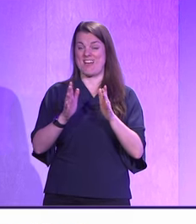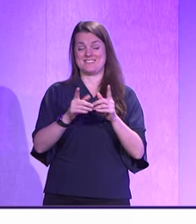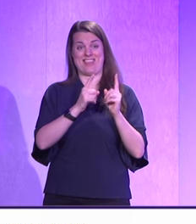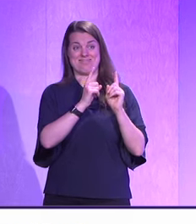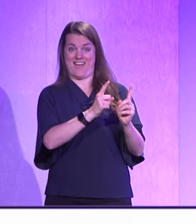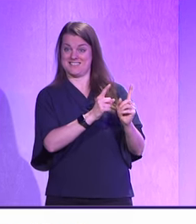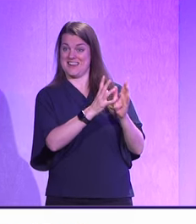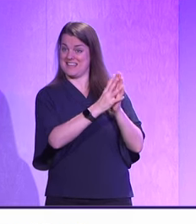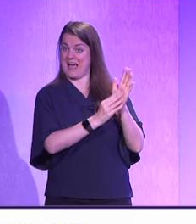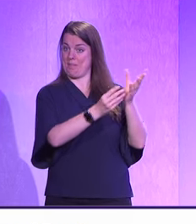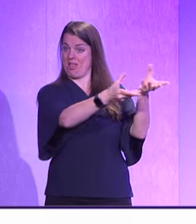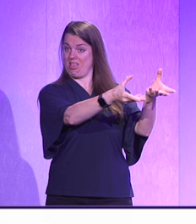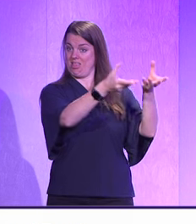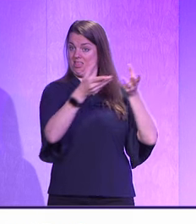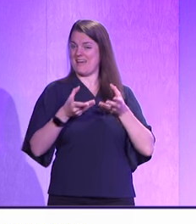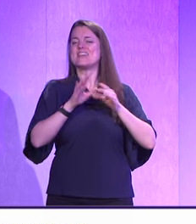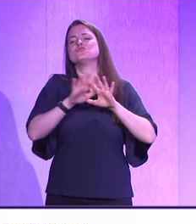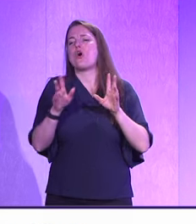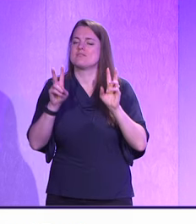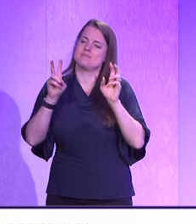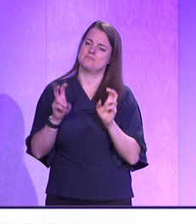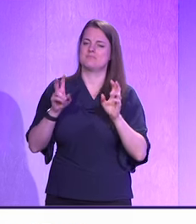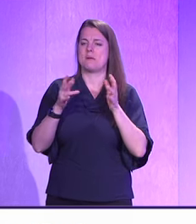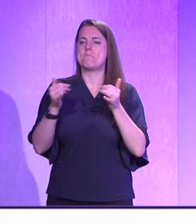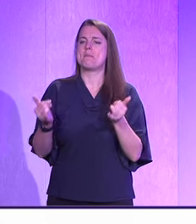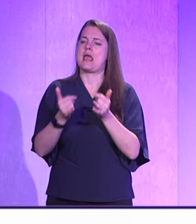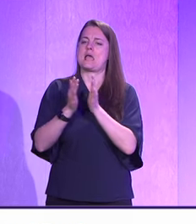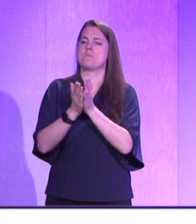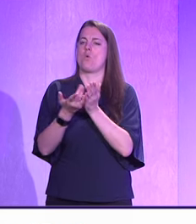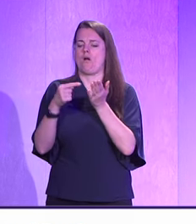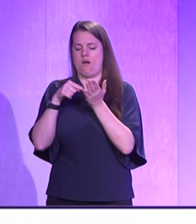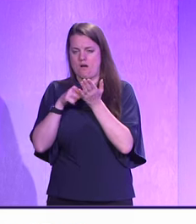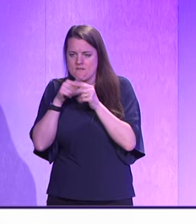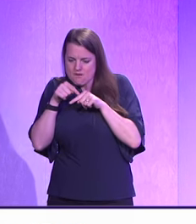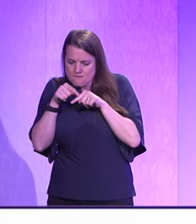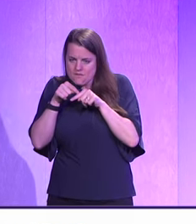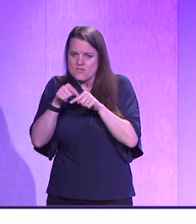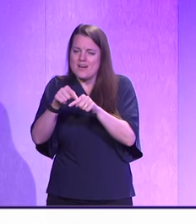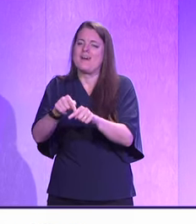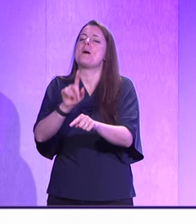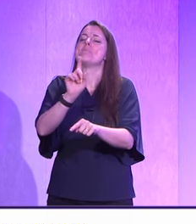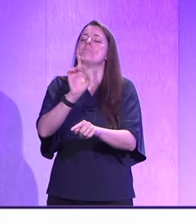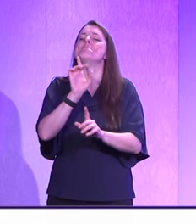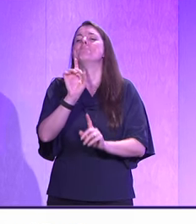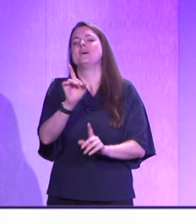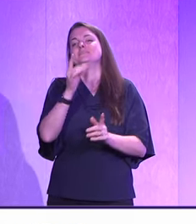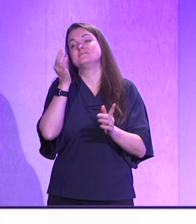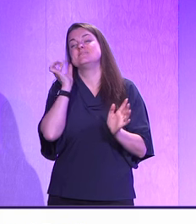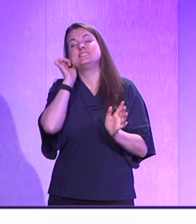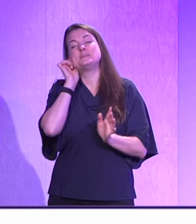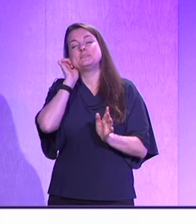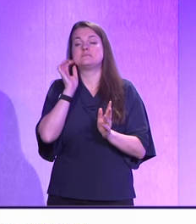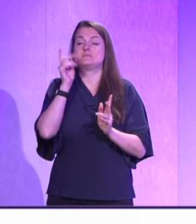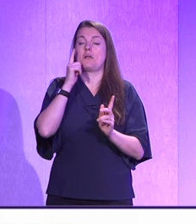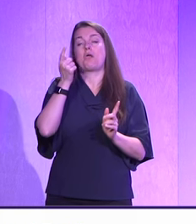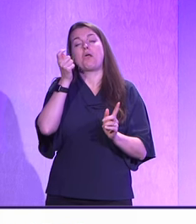to do it. It's not exactly a playbook, but it's like it gives some clues, some heuristics, I guess, about how to make this stuff